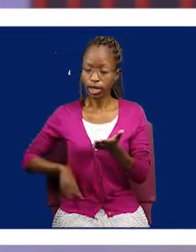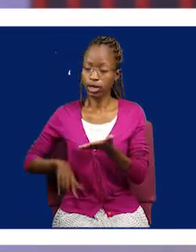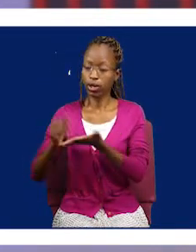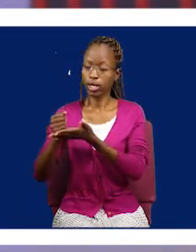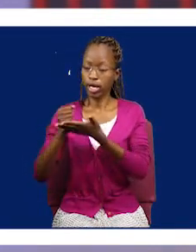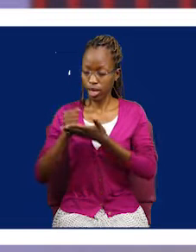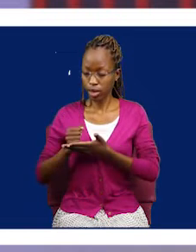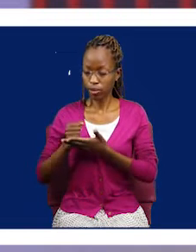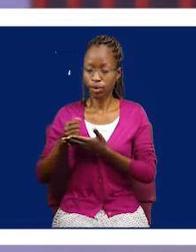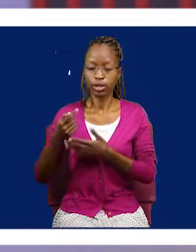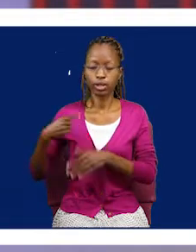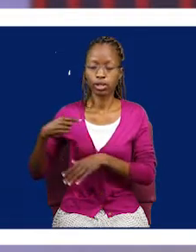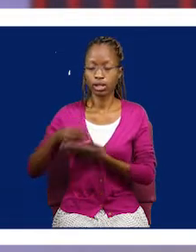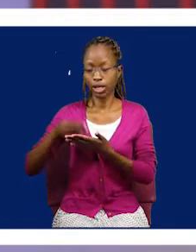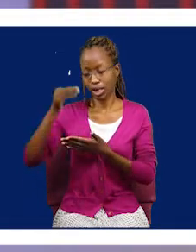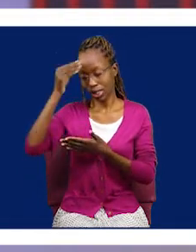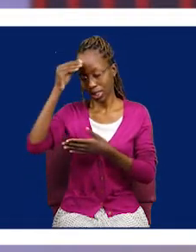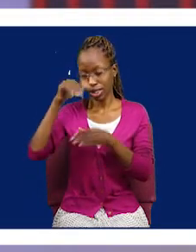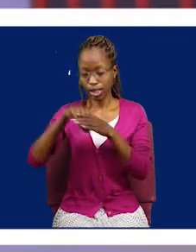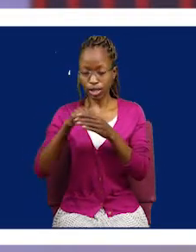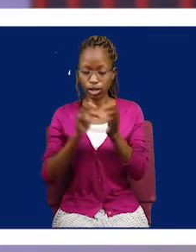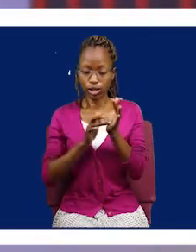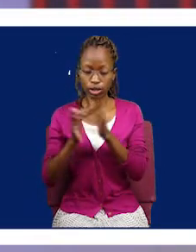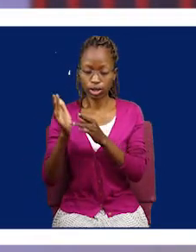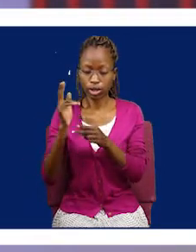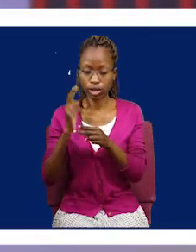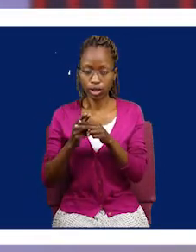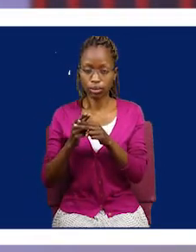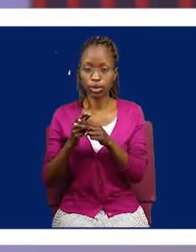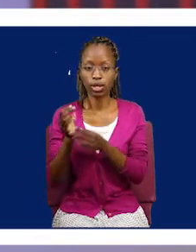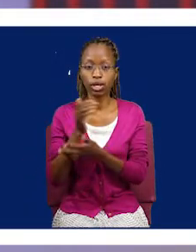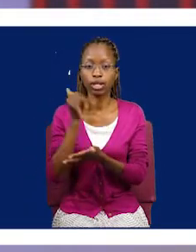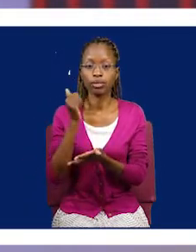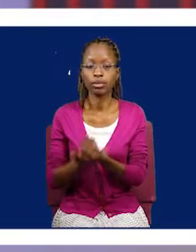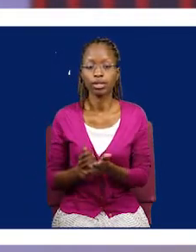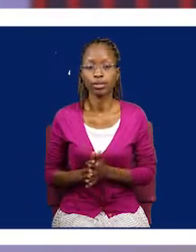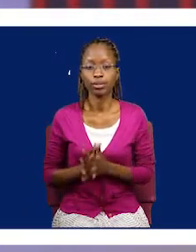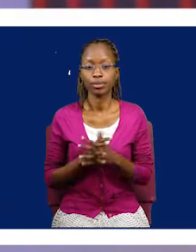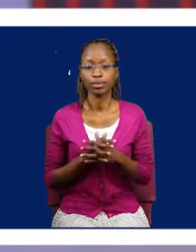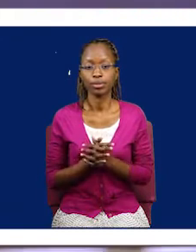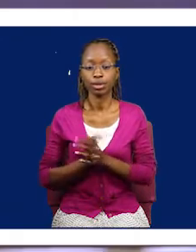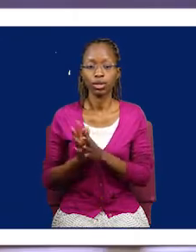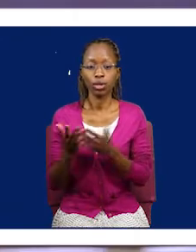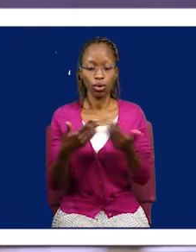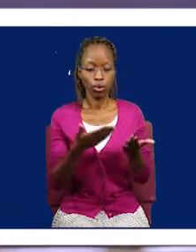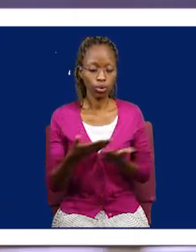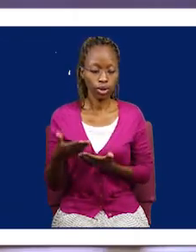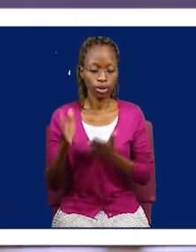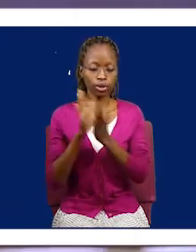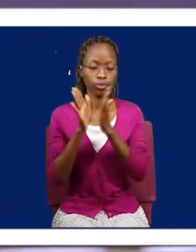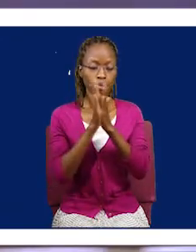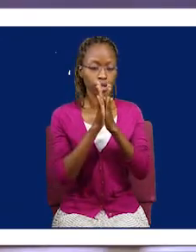Help us to learn. In Jesus' name, amen. Welcome to